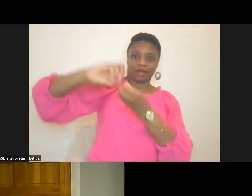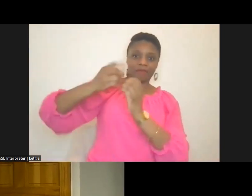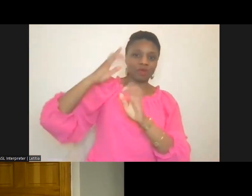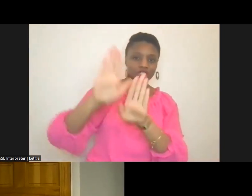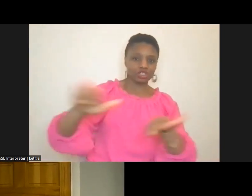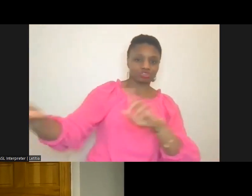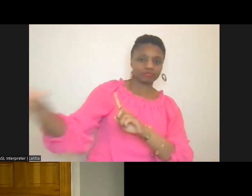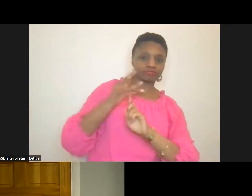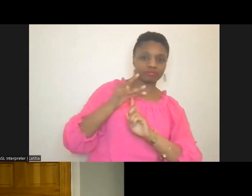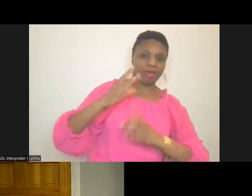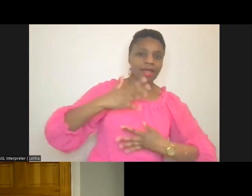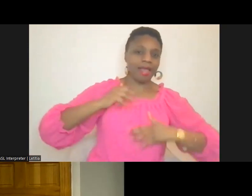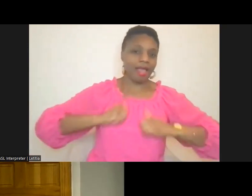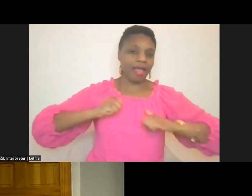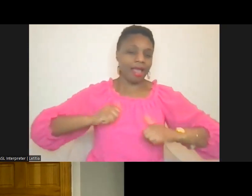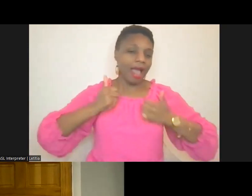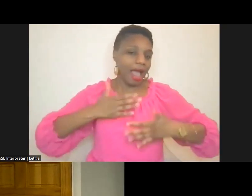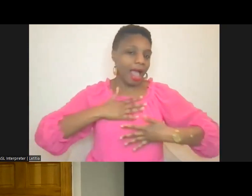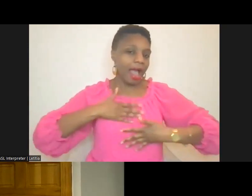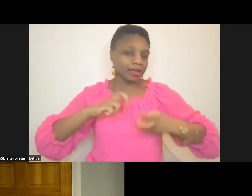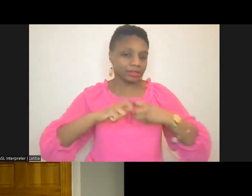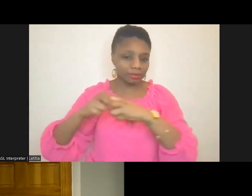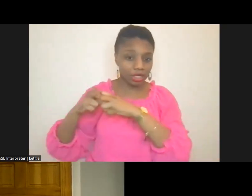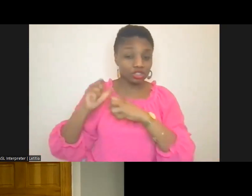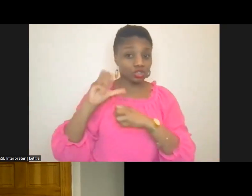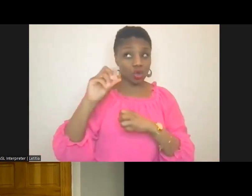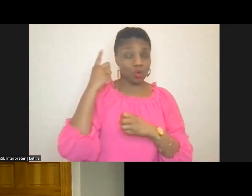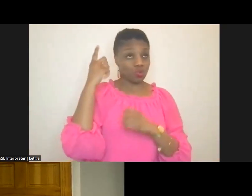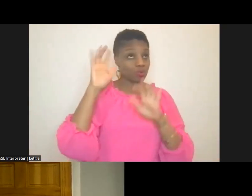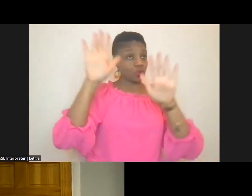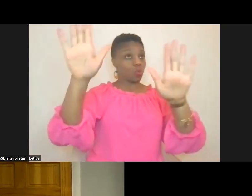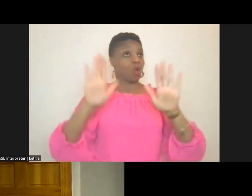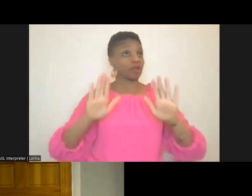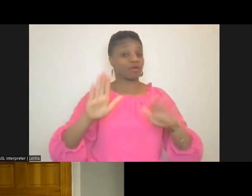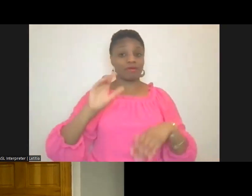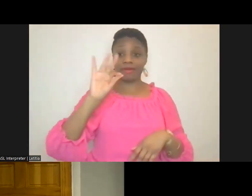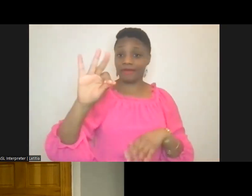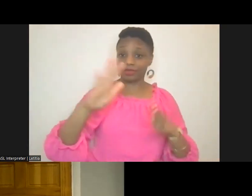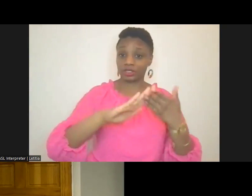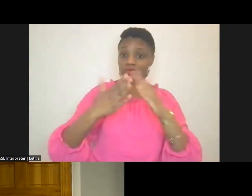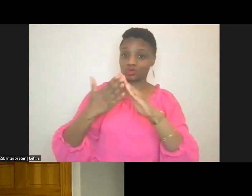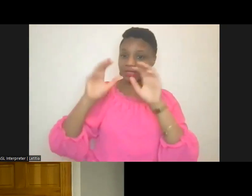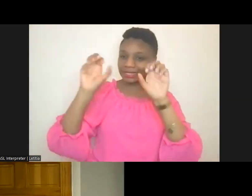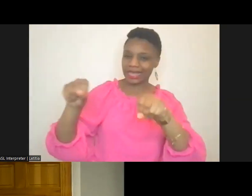like, it would be wonderful if this committee took that as a focus.